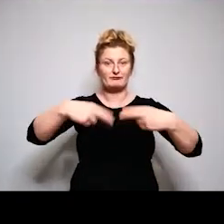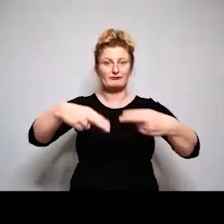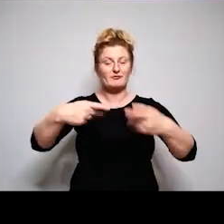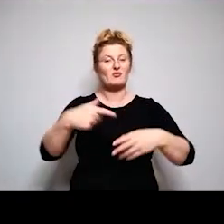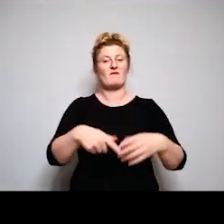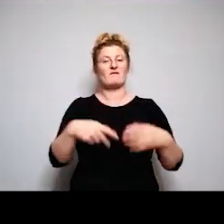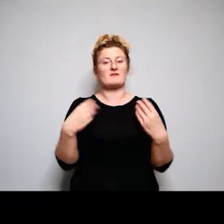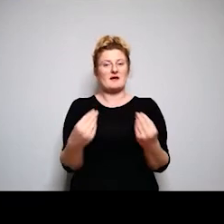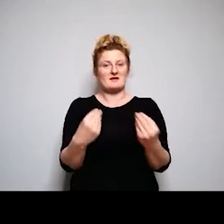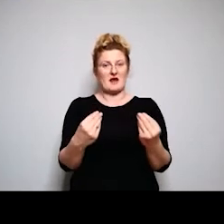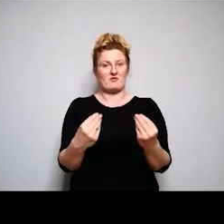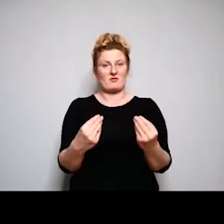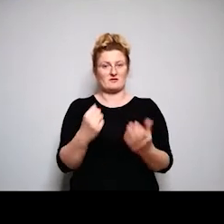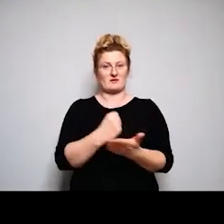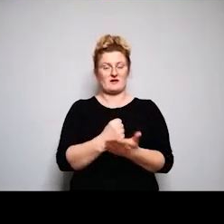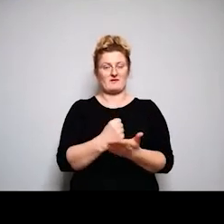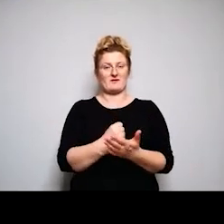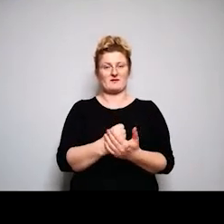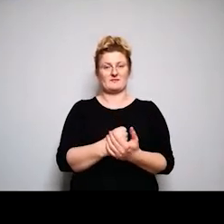already an achievement.